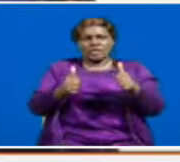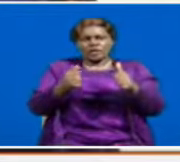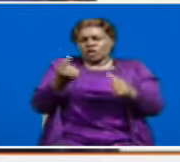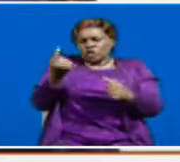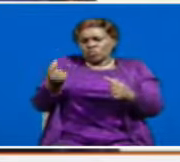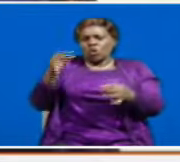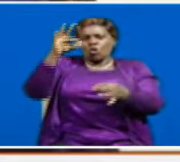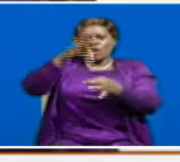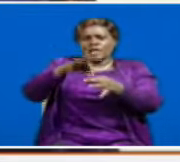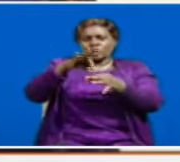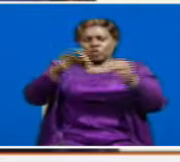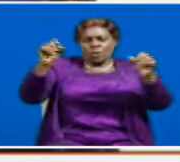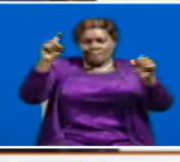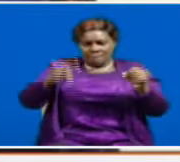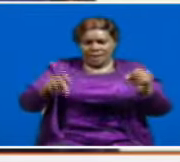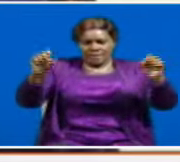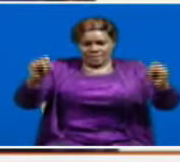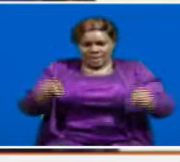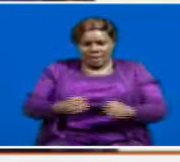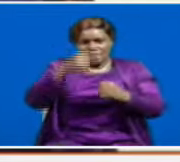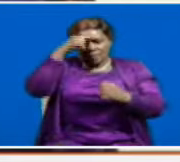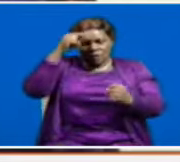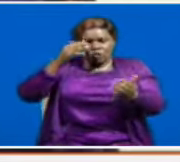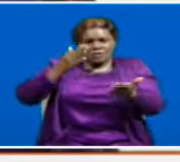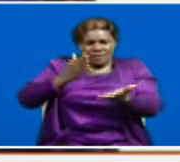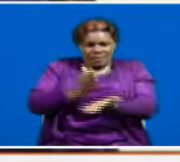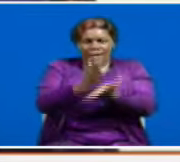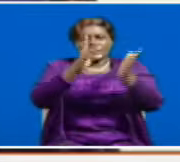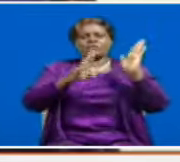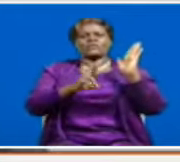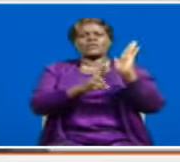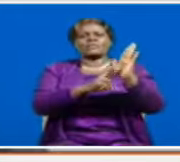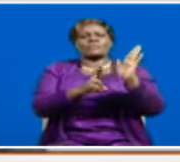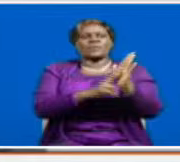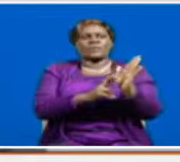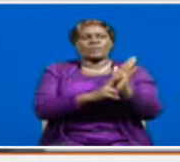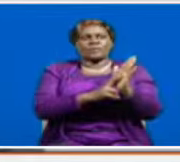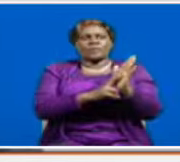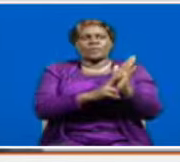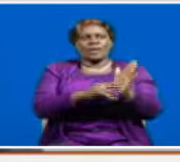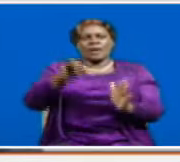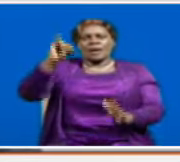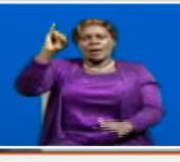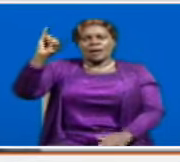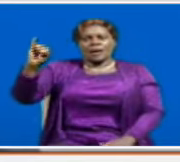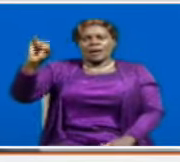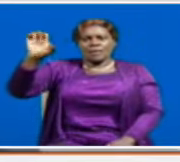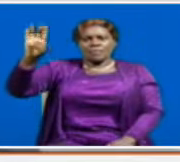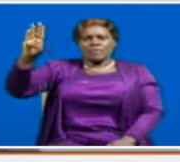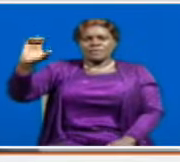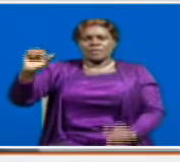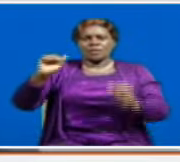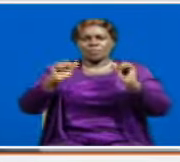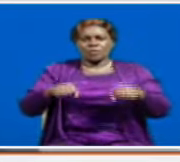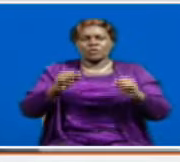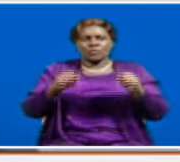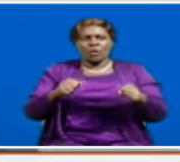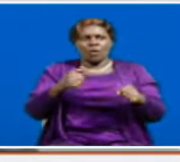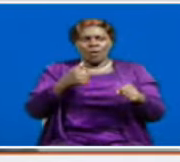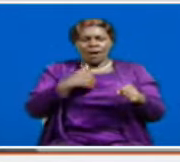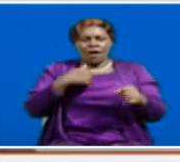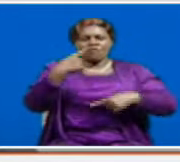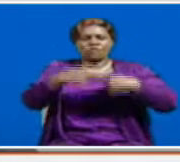by-election ought to be held because of that right of representation. Can the IEBC run itself? Can the processes be